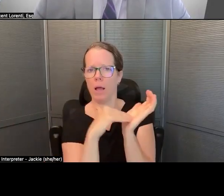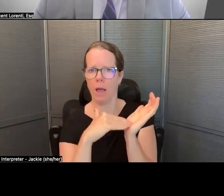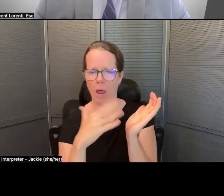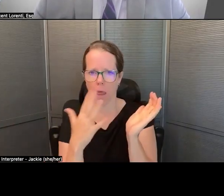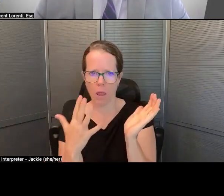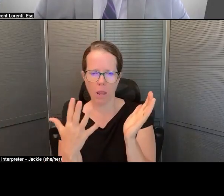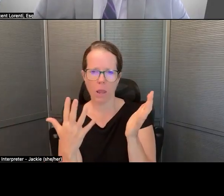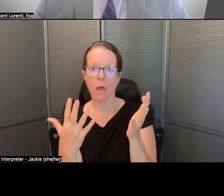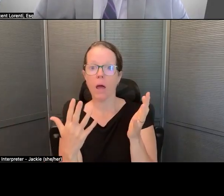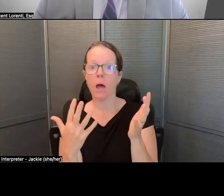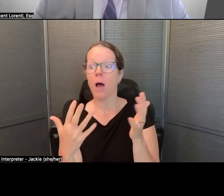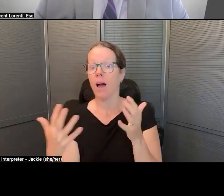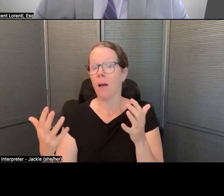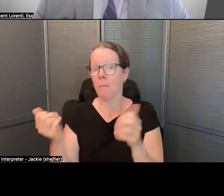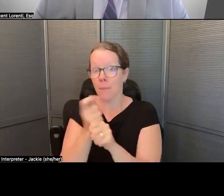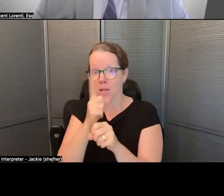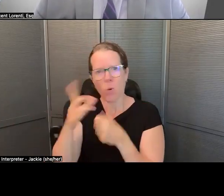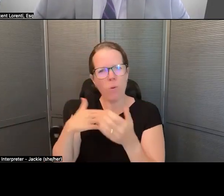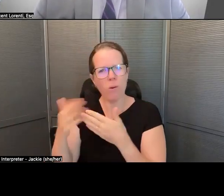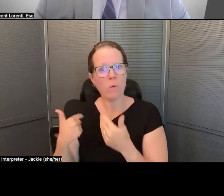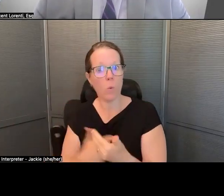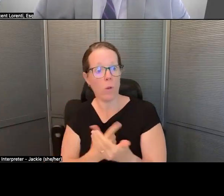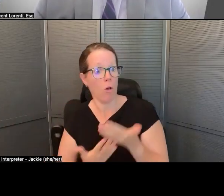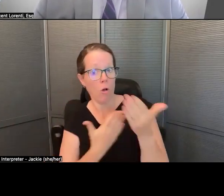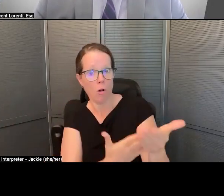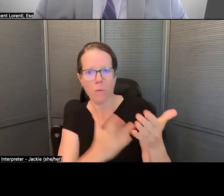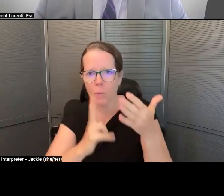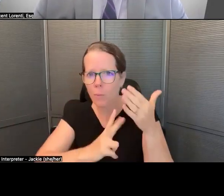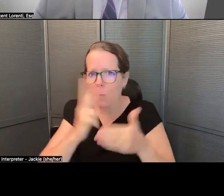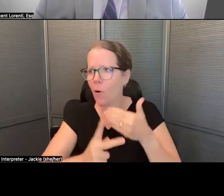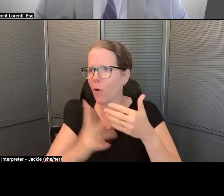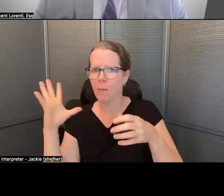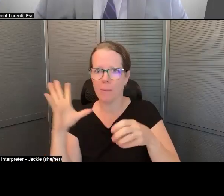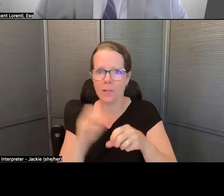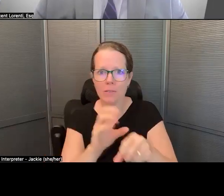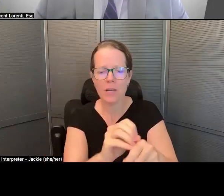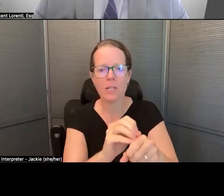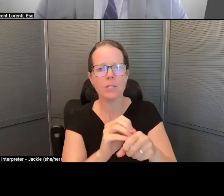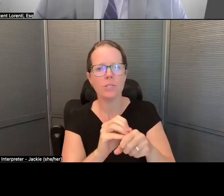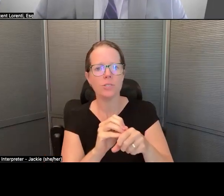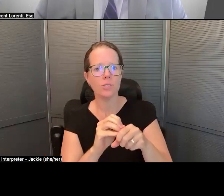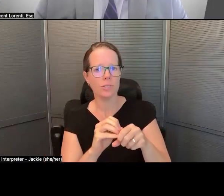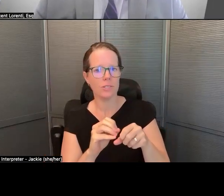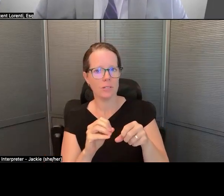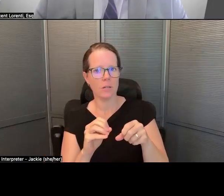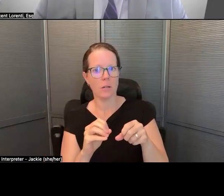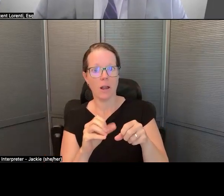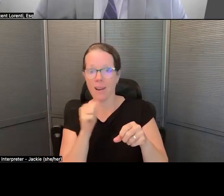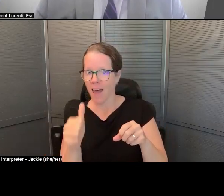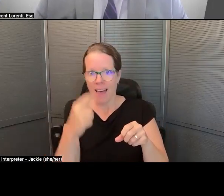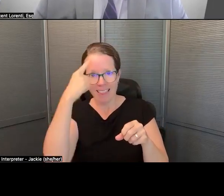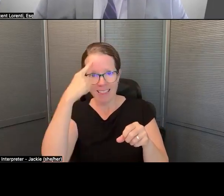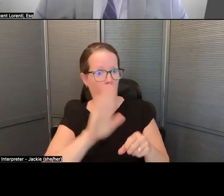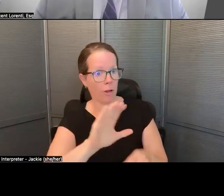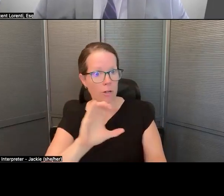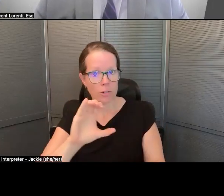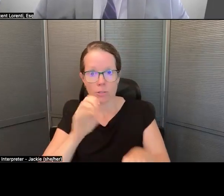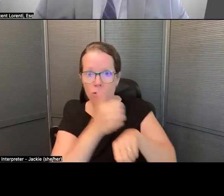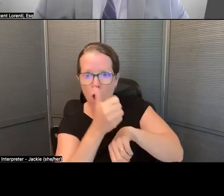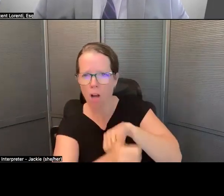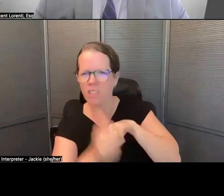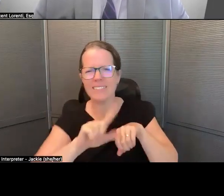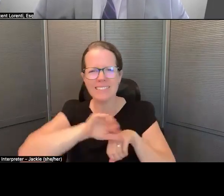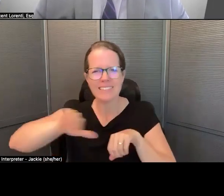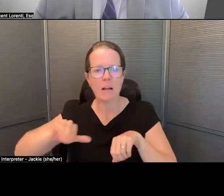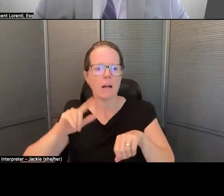those people are matched to the needs that they have. So we don't strictly look at a charge and then decide to provide programming to people. We find out